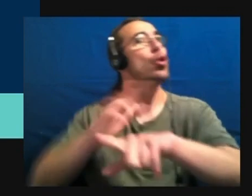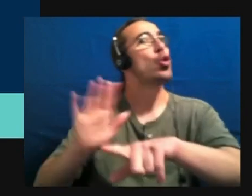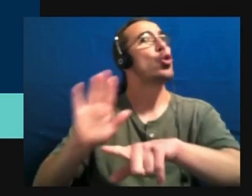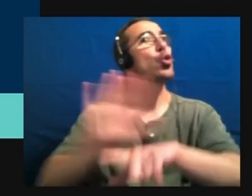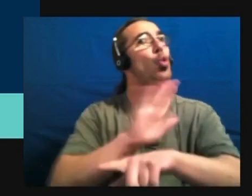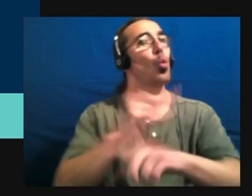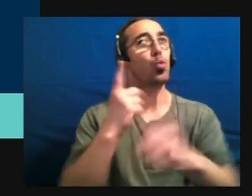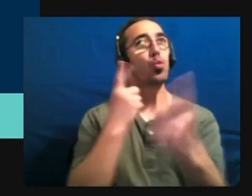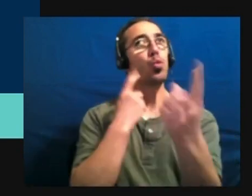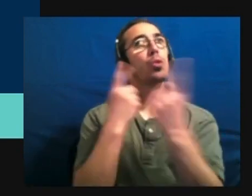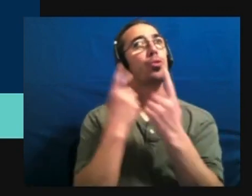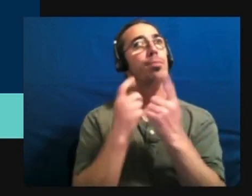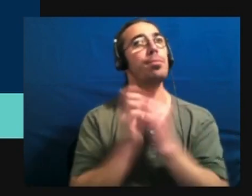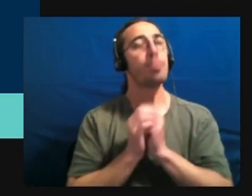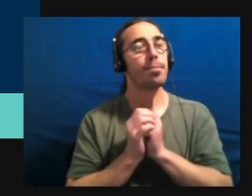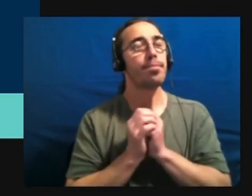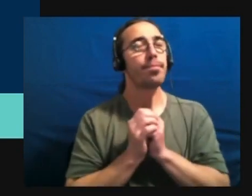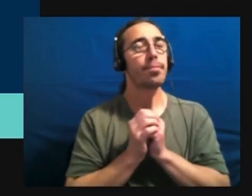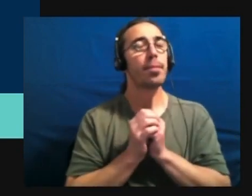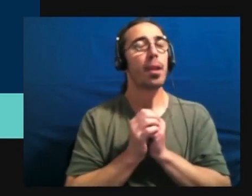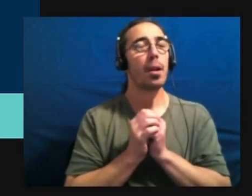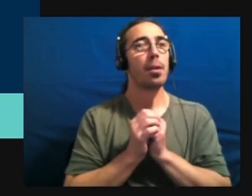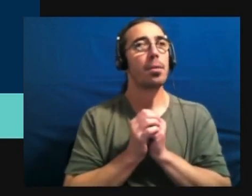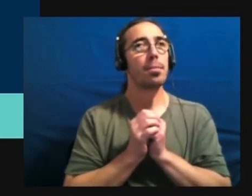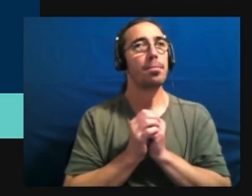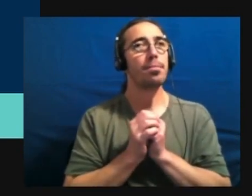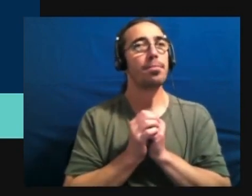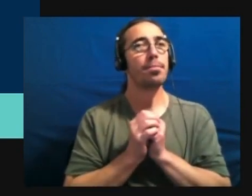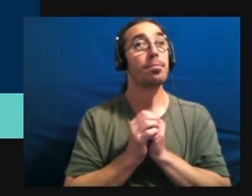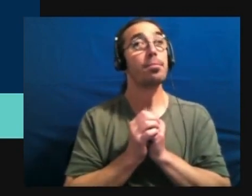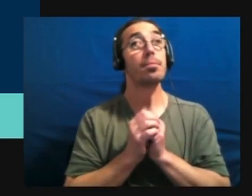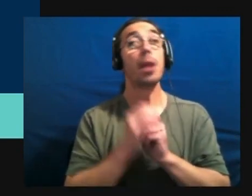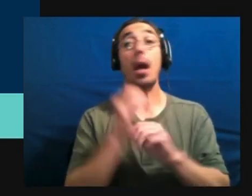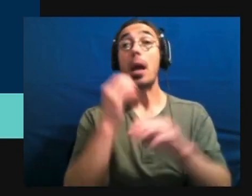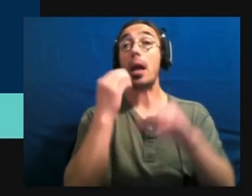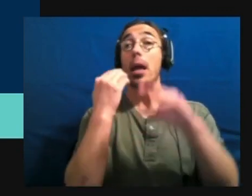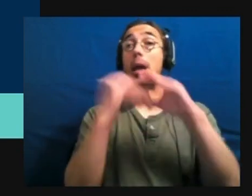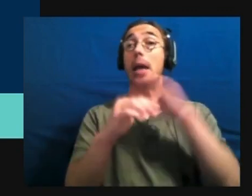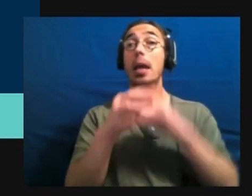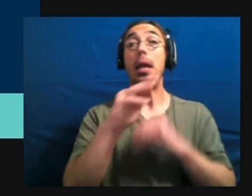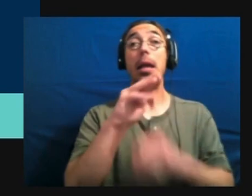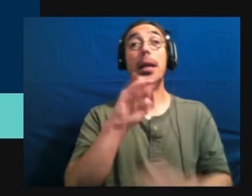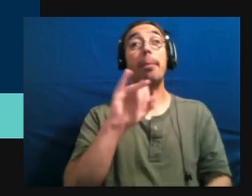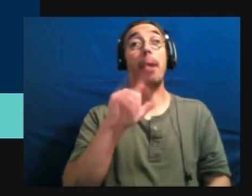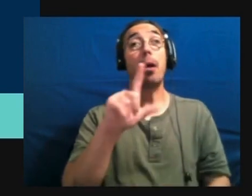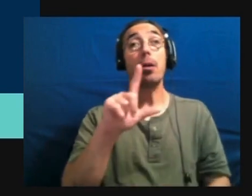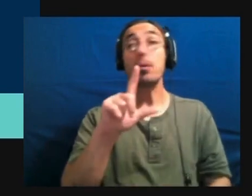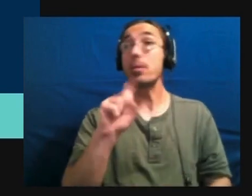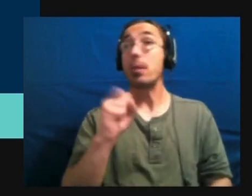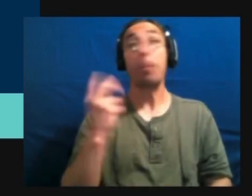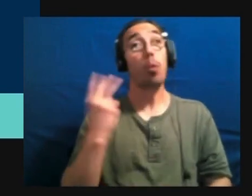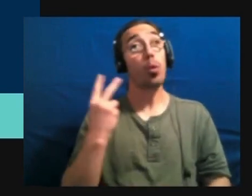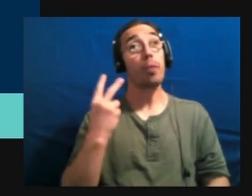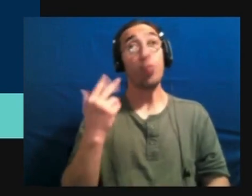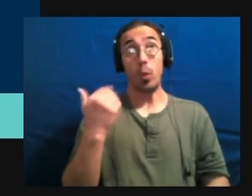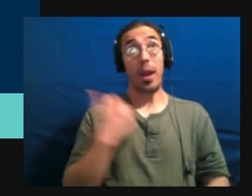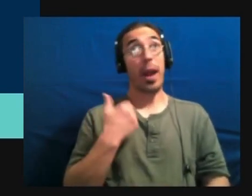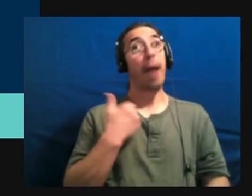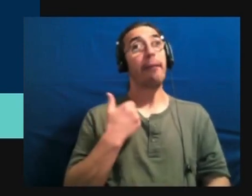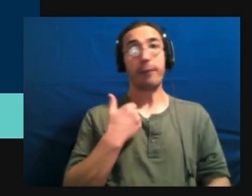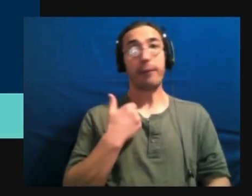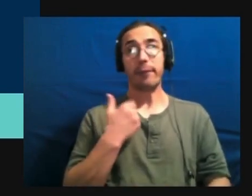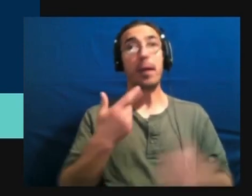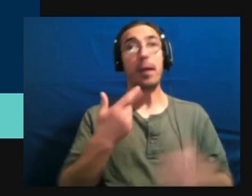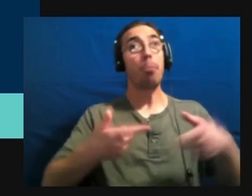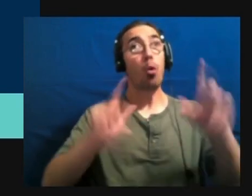asked. You have our emails, Jules and my email on the screen. Thank you